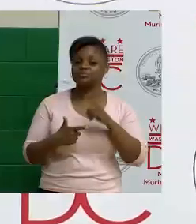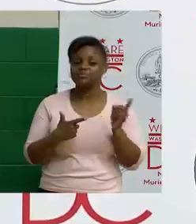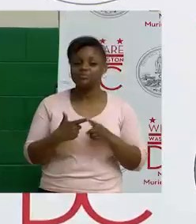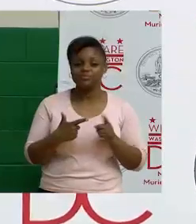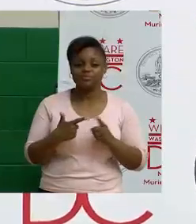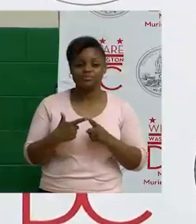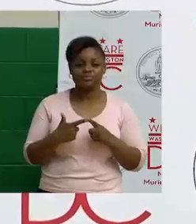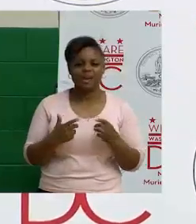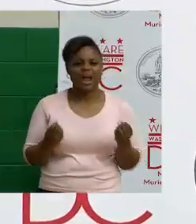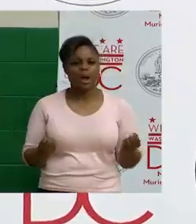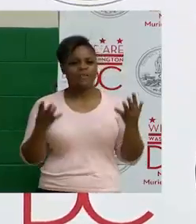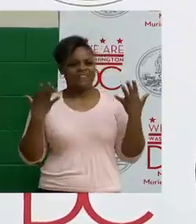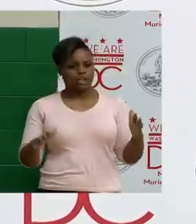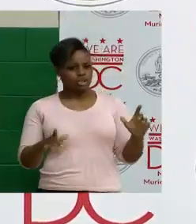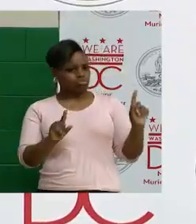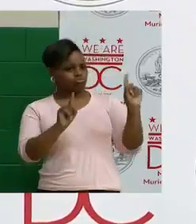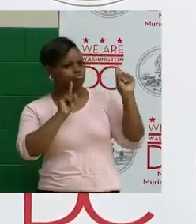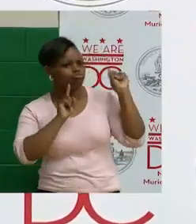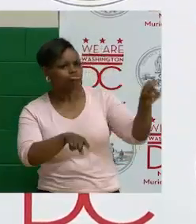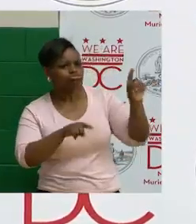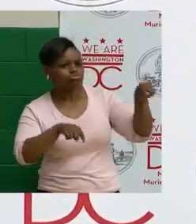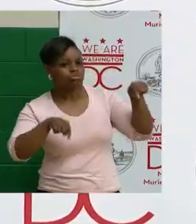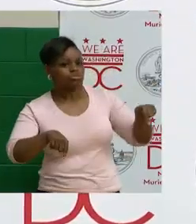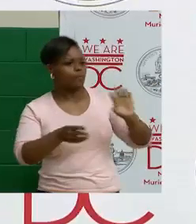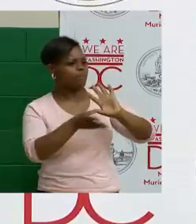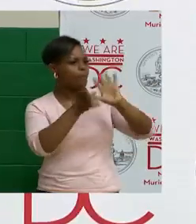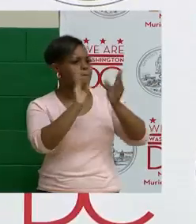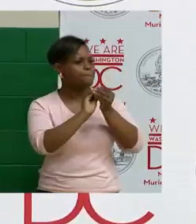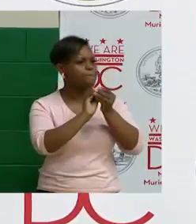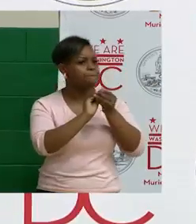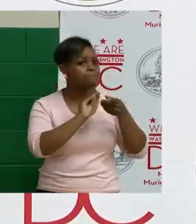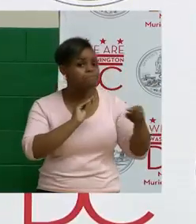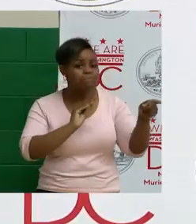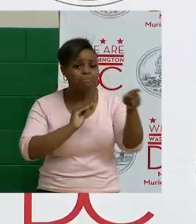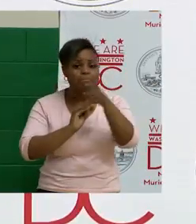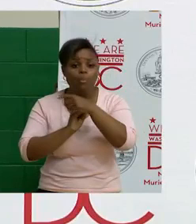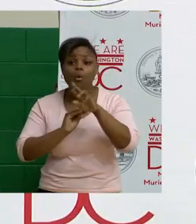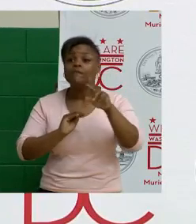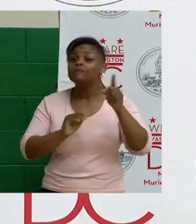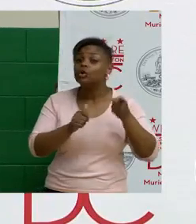budget engagement forum before, or if this is your first budget engagement forum.